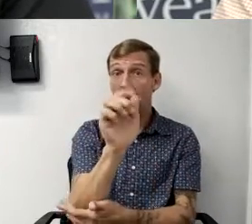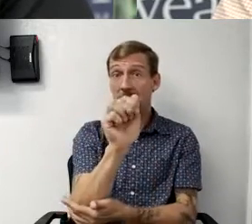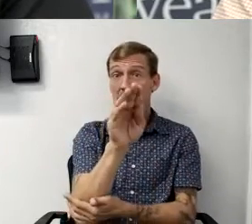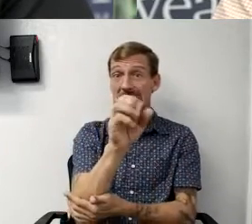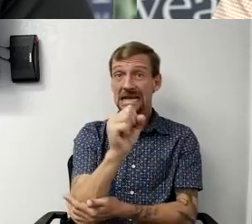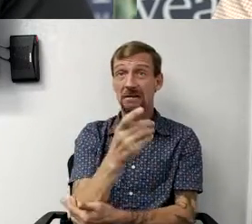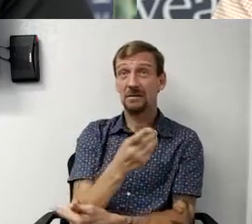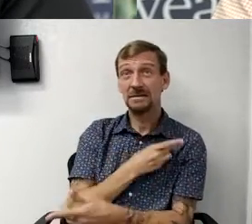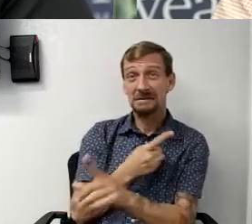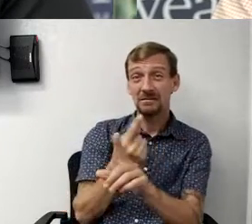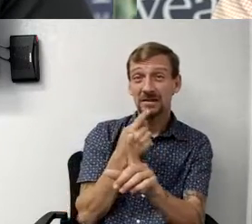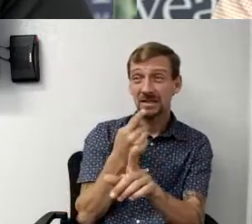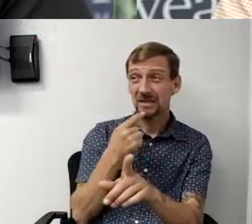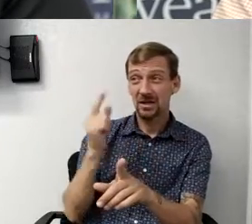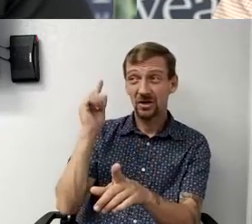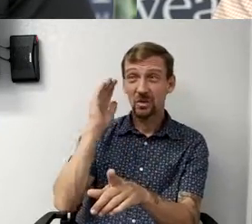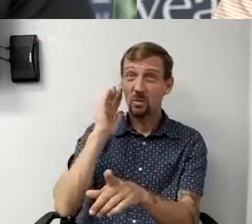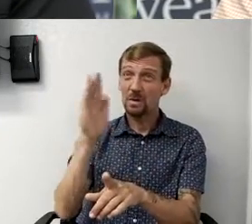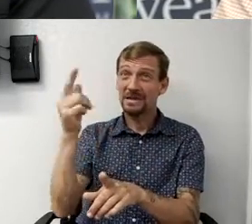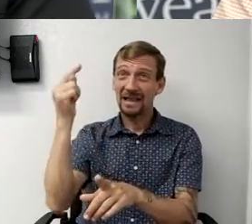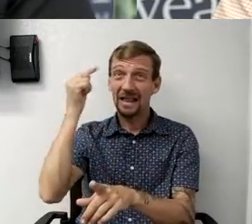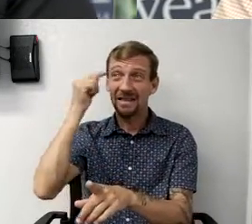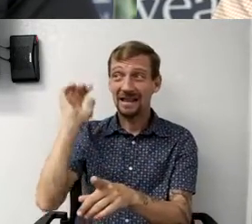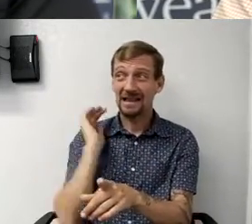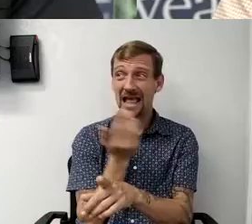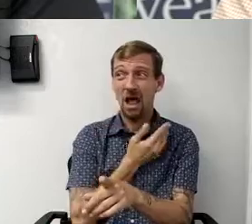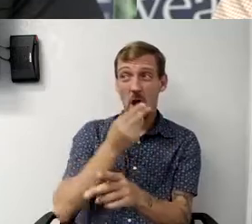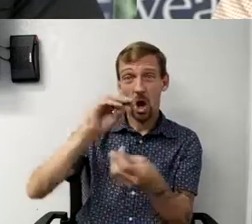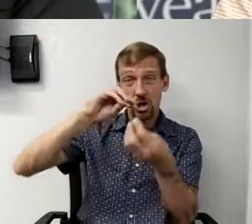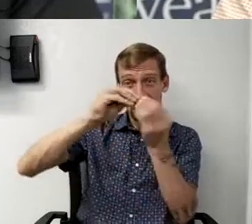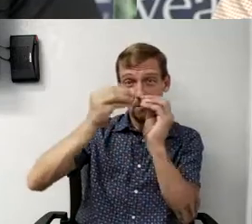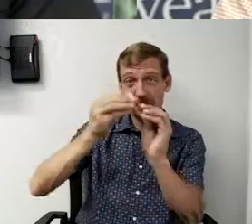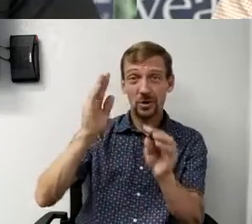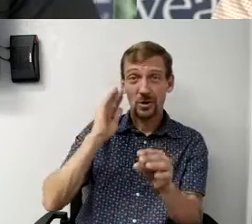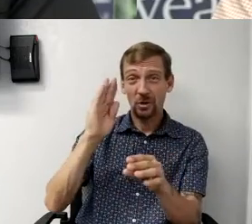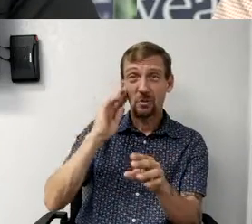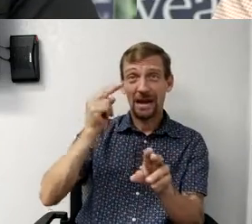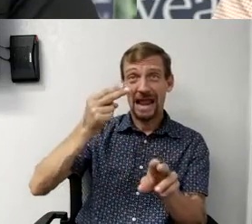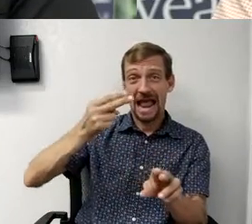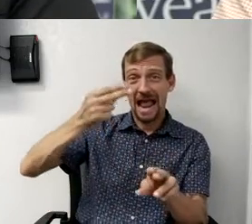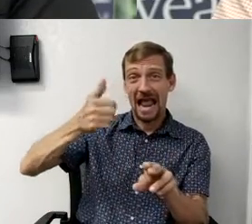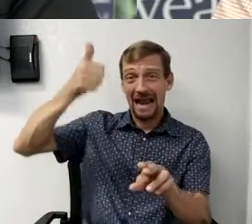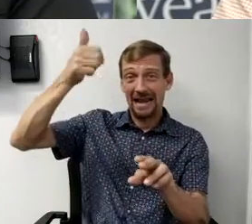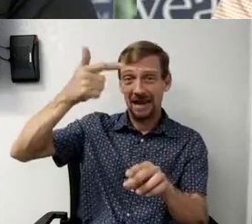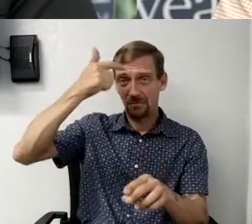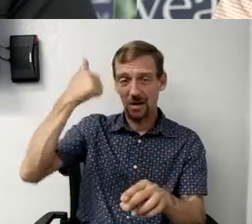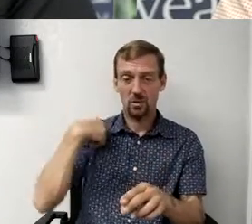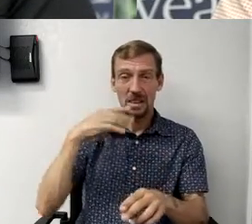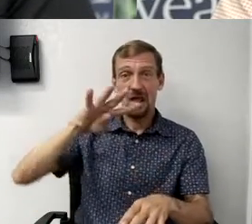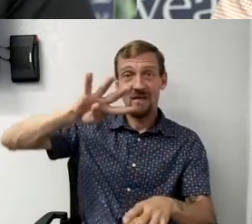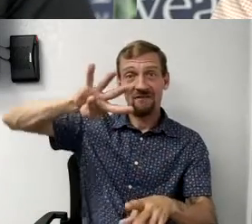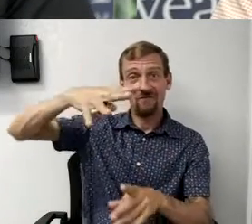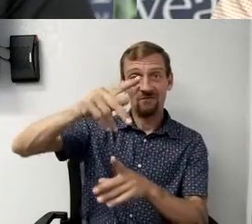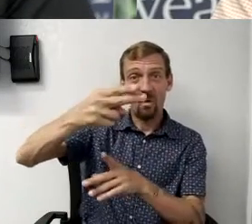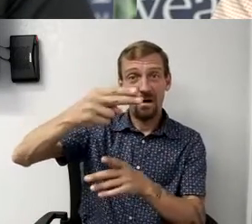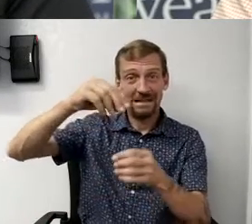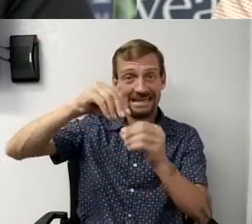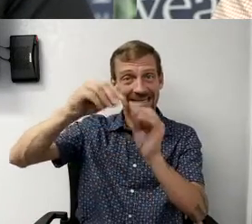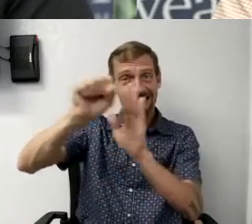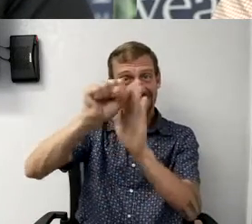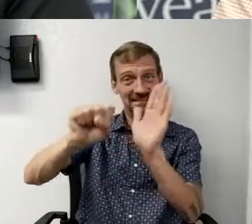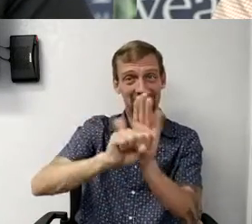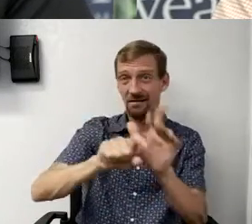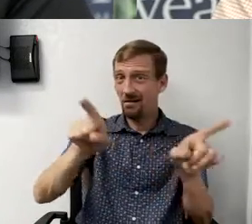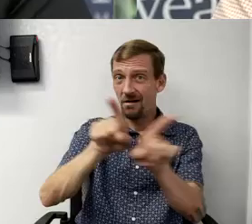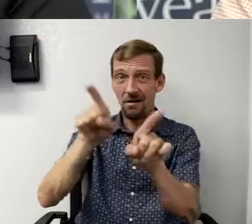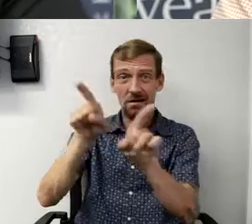wouldn't you think our allocation would kind of be a little higher since we're the fourth in the state? We were even, President